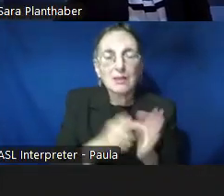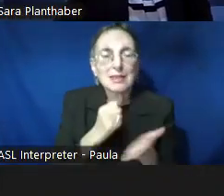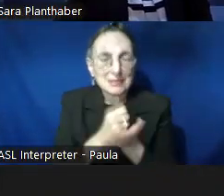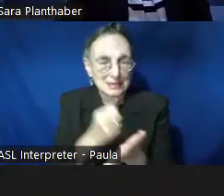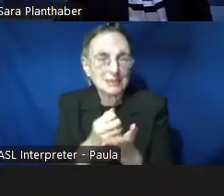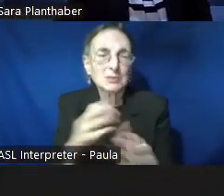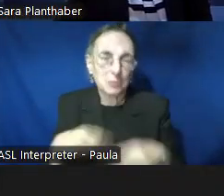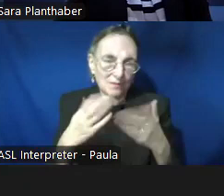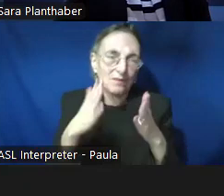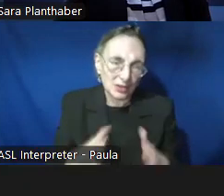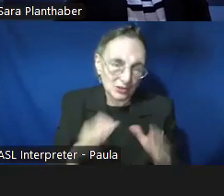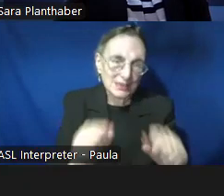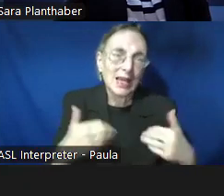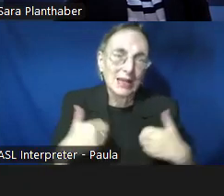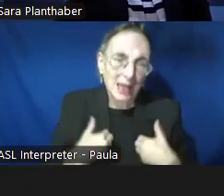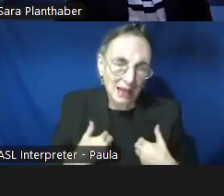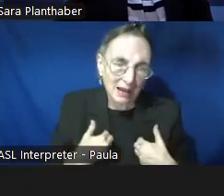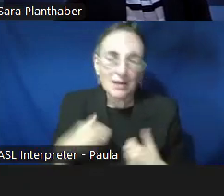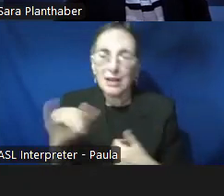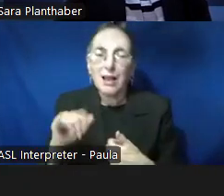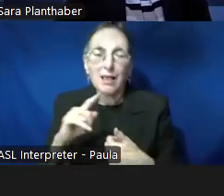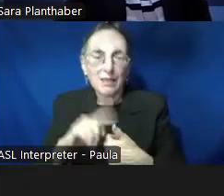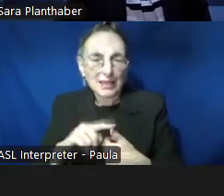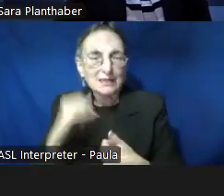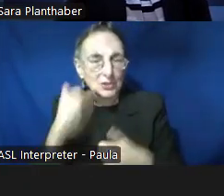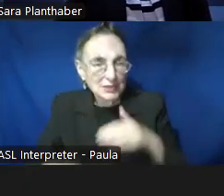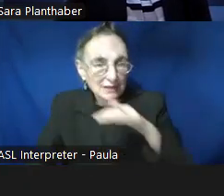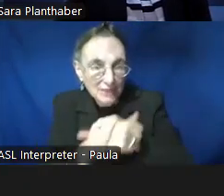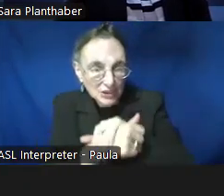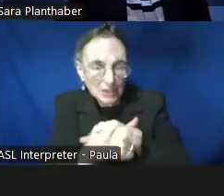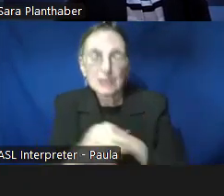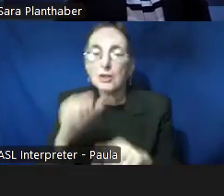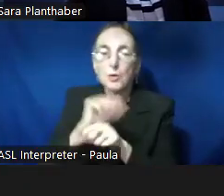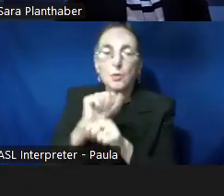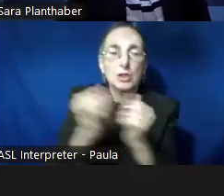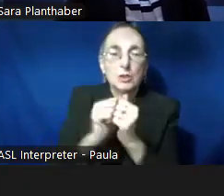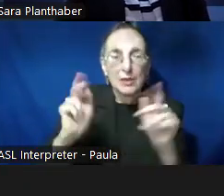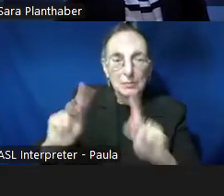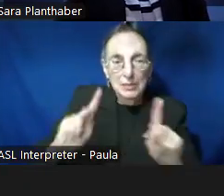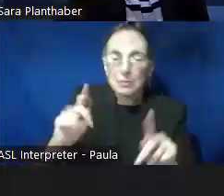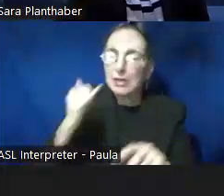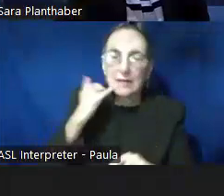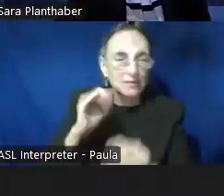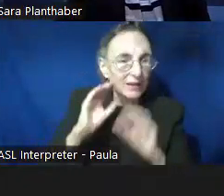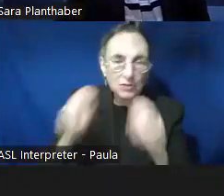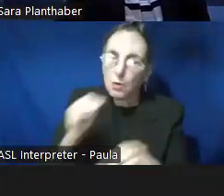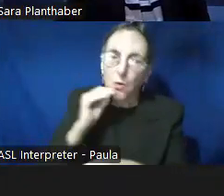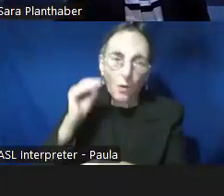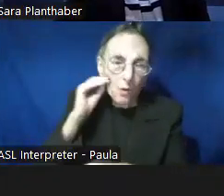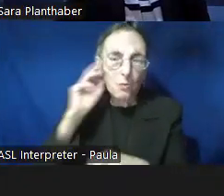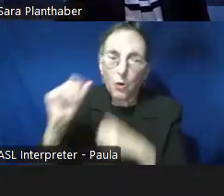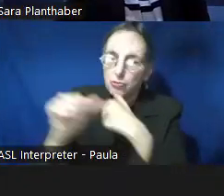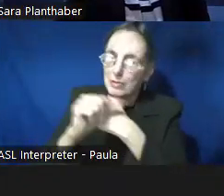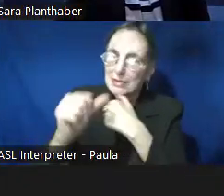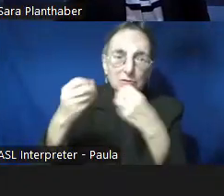cases, such as evictions, working with individuals experiencing homelessness or at risk of homelessness, home